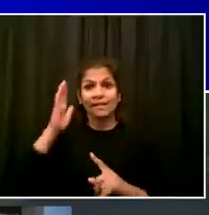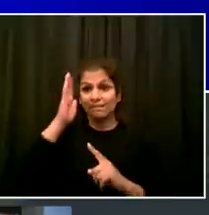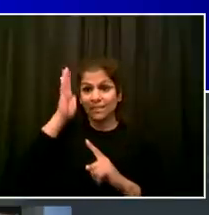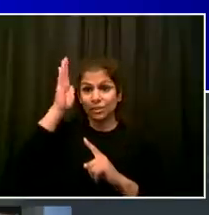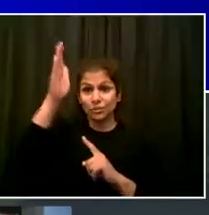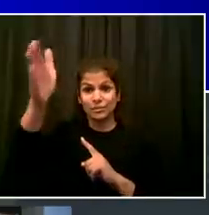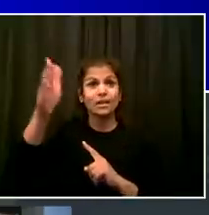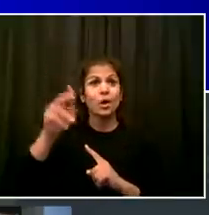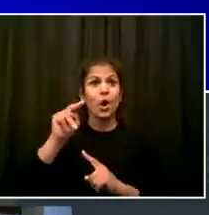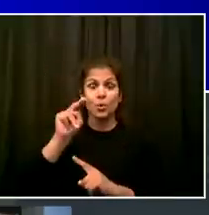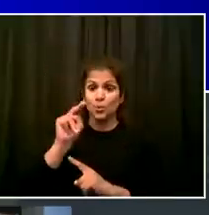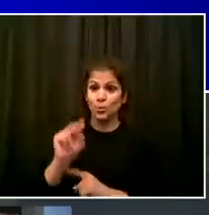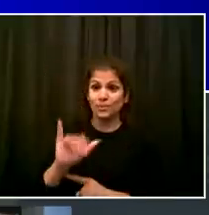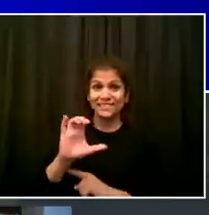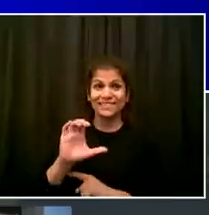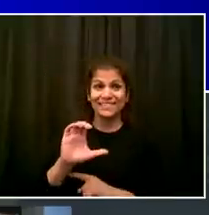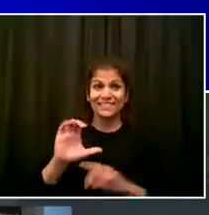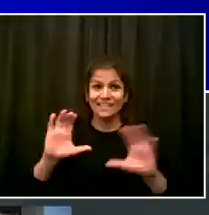work.